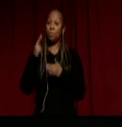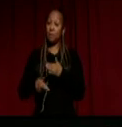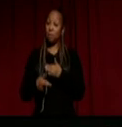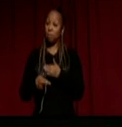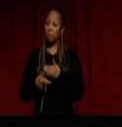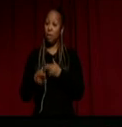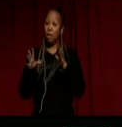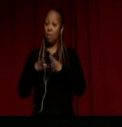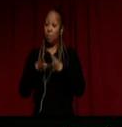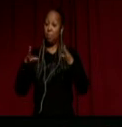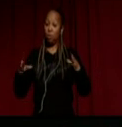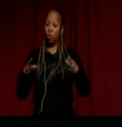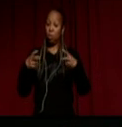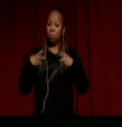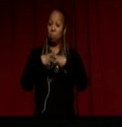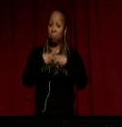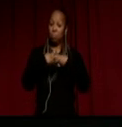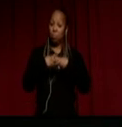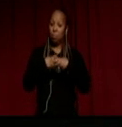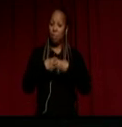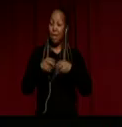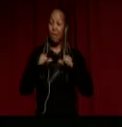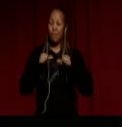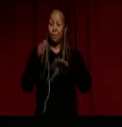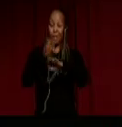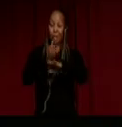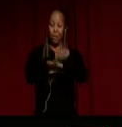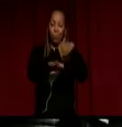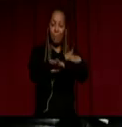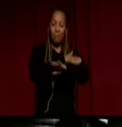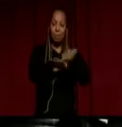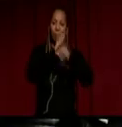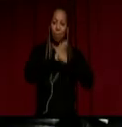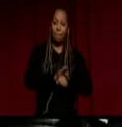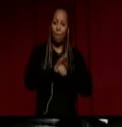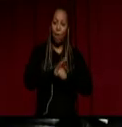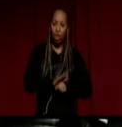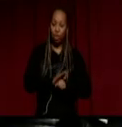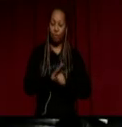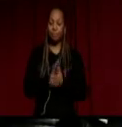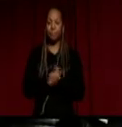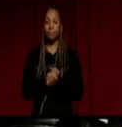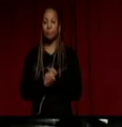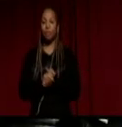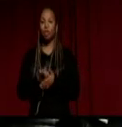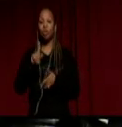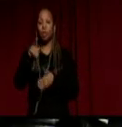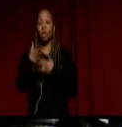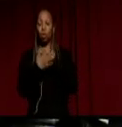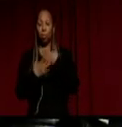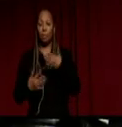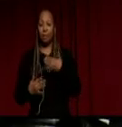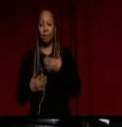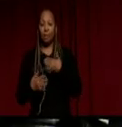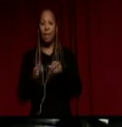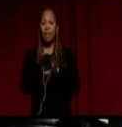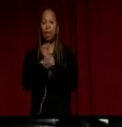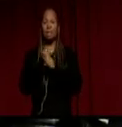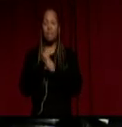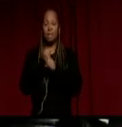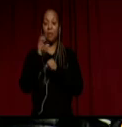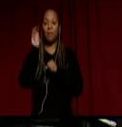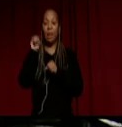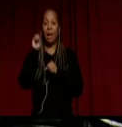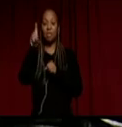a ventilator to increase the pressure so that they force that oxygen across that barrier so that your blood picks up the oxygen. All